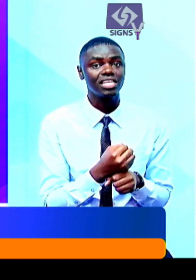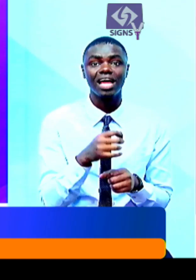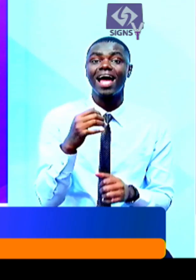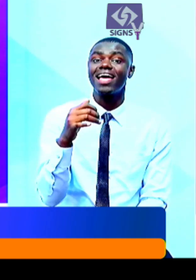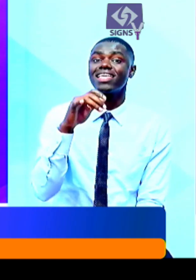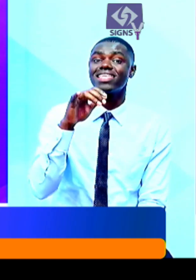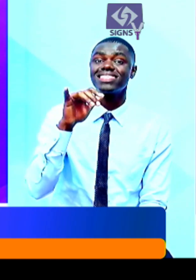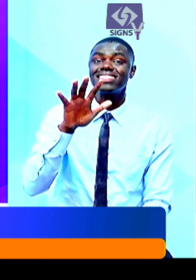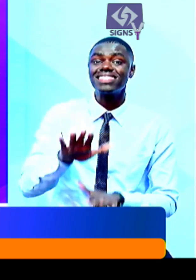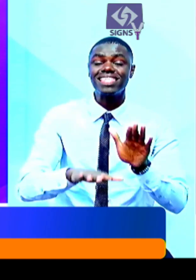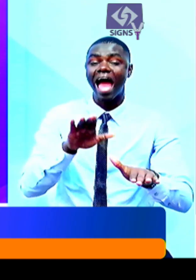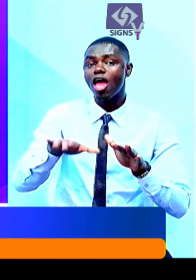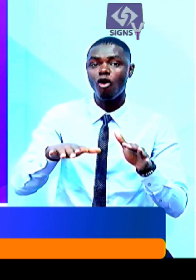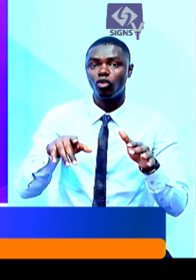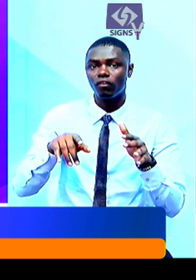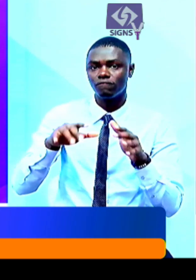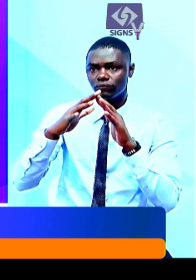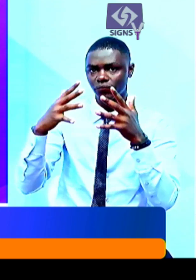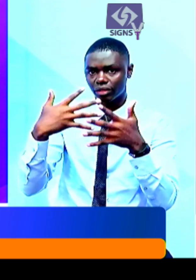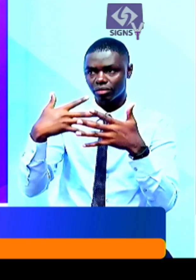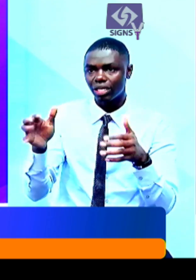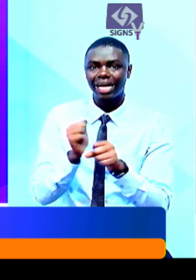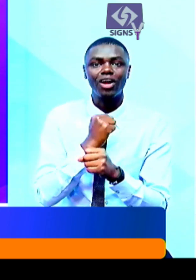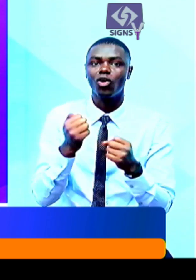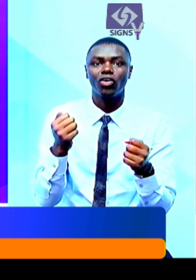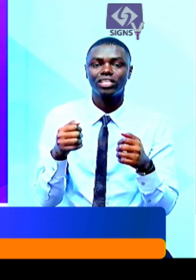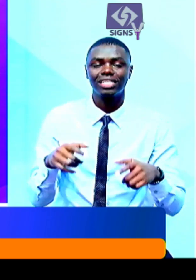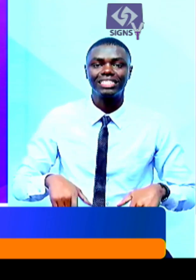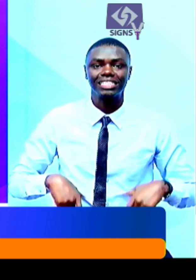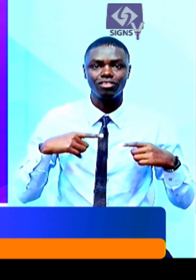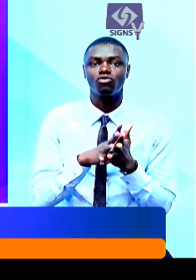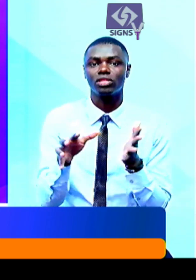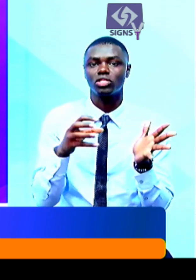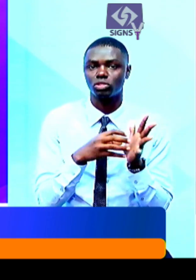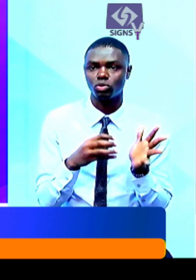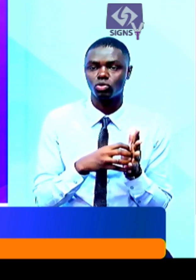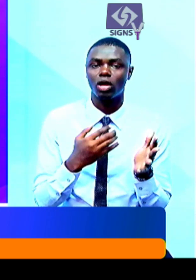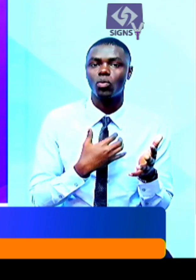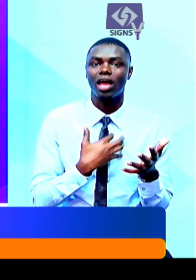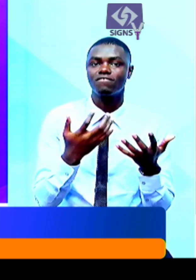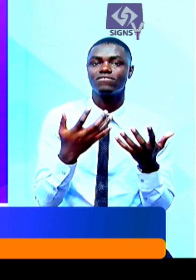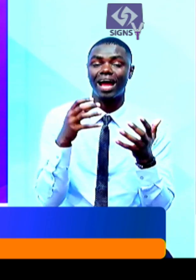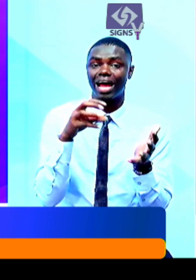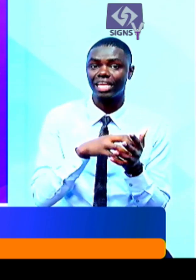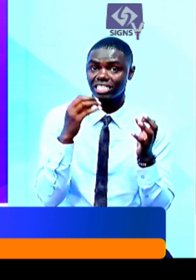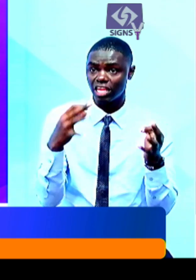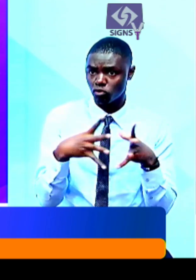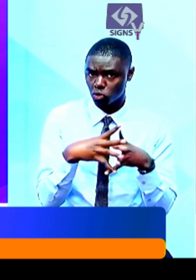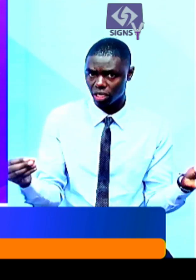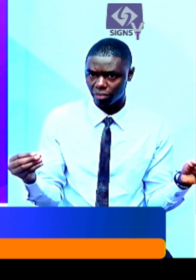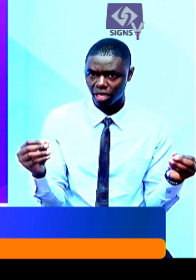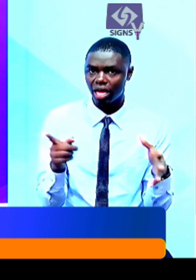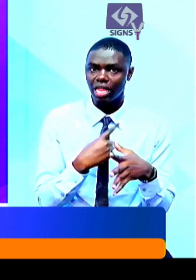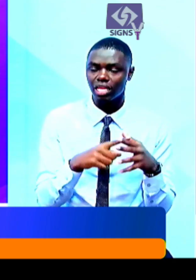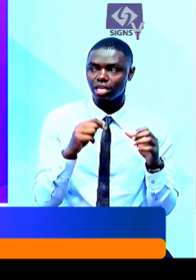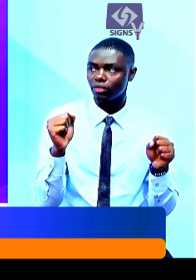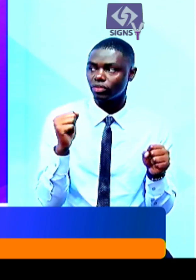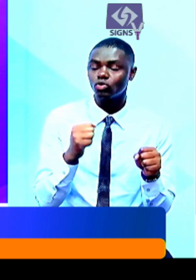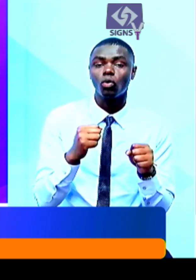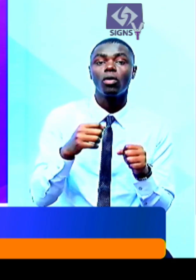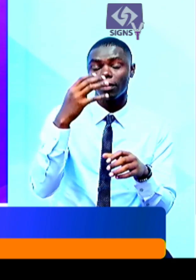Chamber torture houses cannot survive with this constitution. There's a case called habeas corpus, that if you disappear, we cannot tell where you are, the state